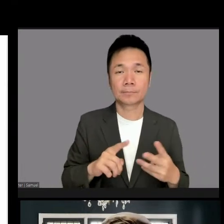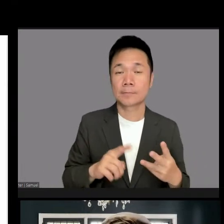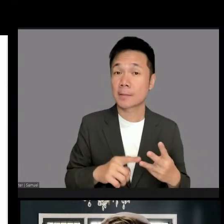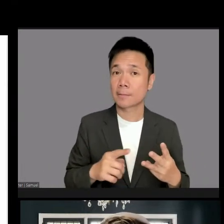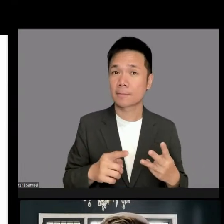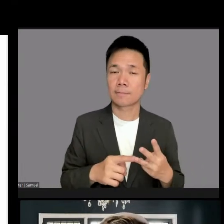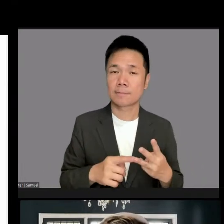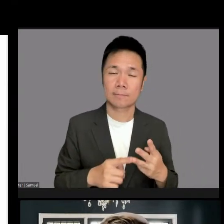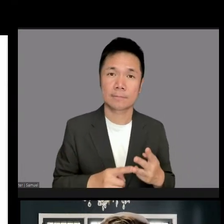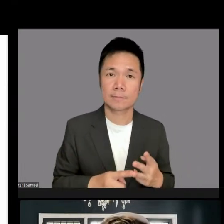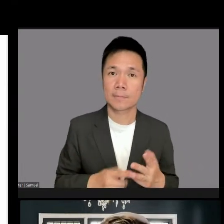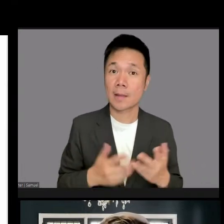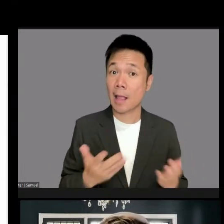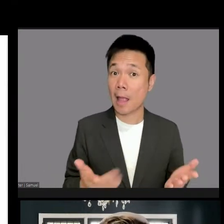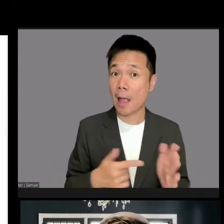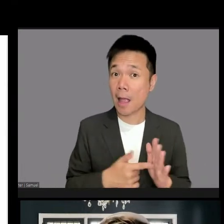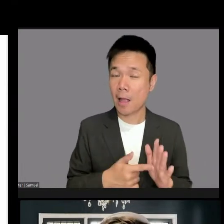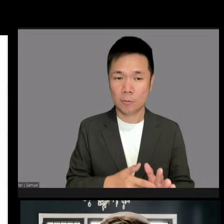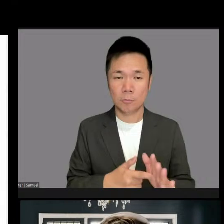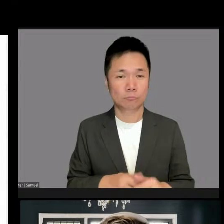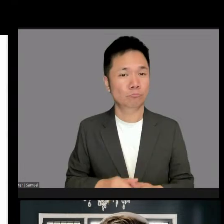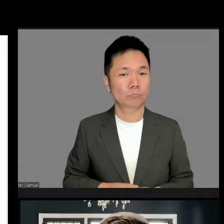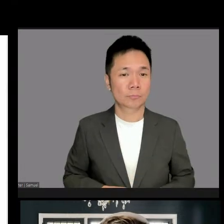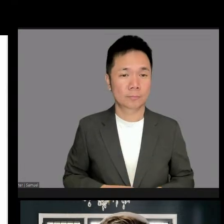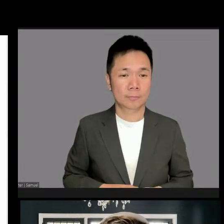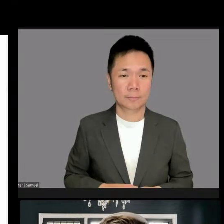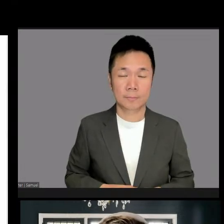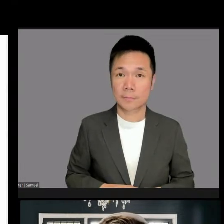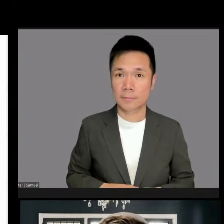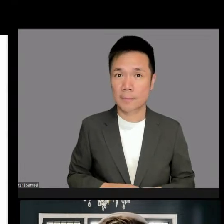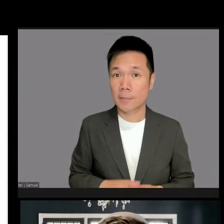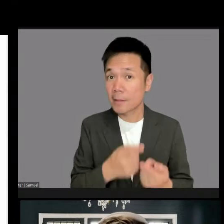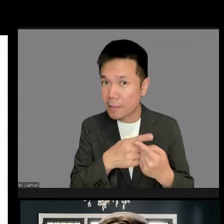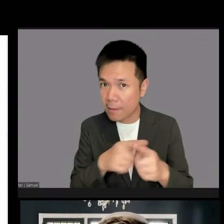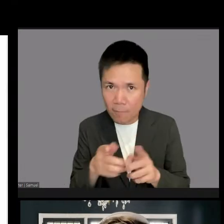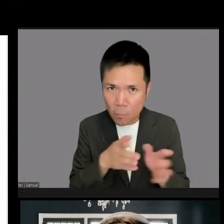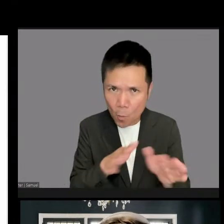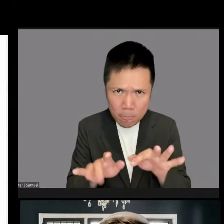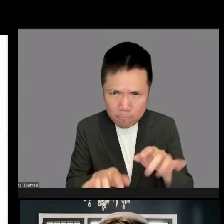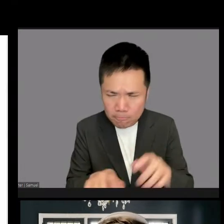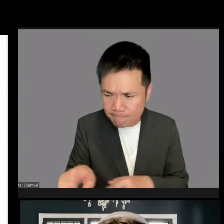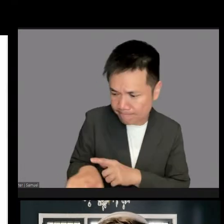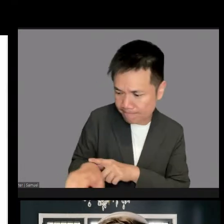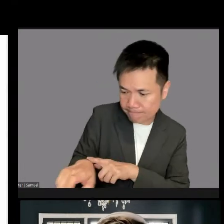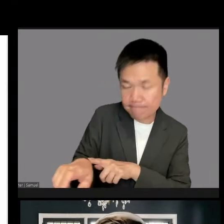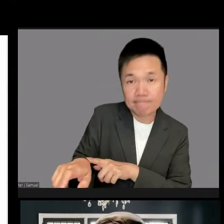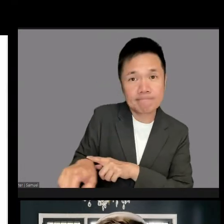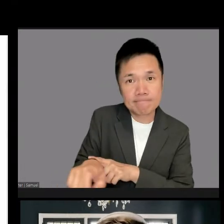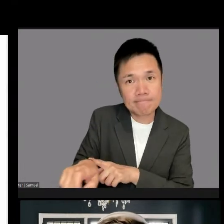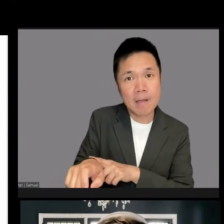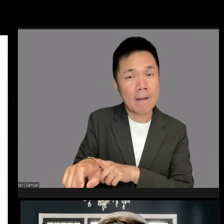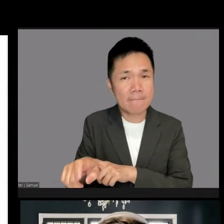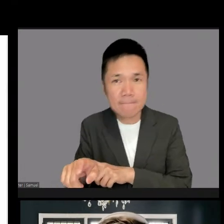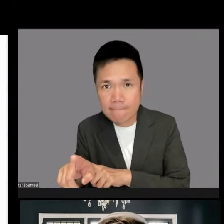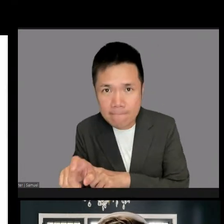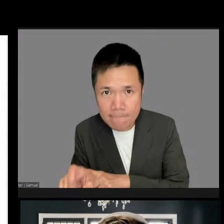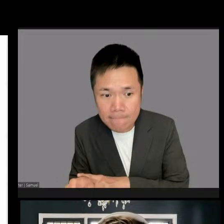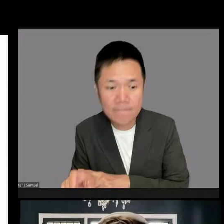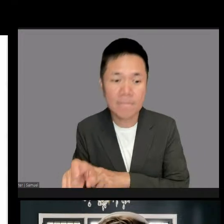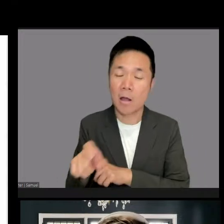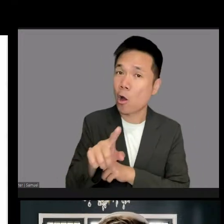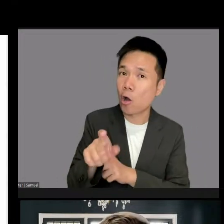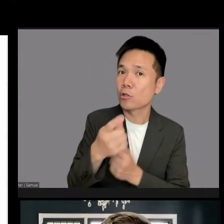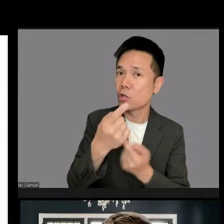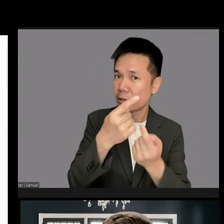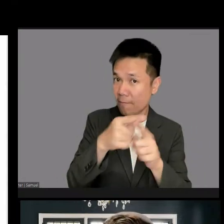you allowing people to engage with your website and the different ways they would need to move around the site and all of the subsequent pages that you